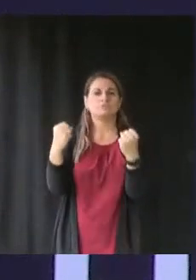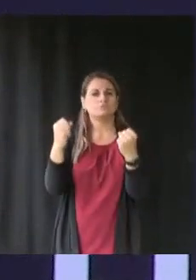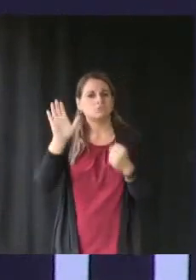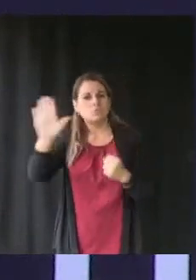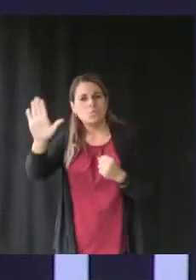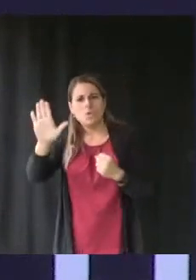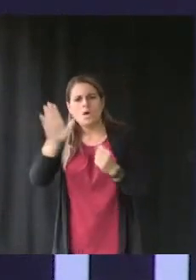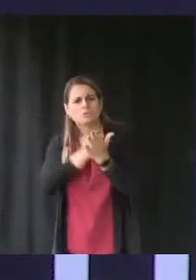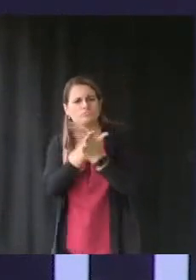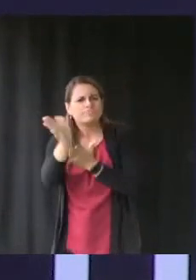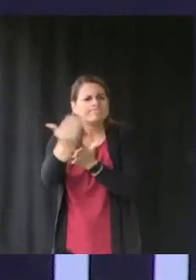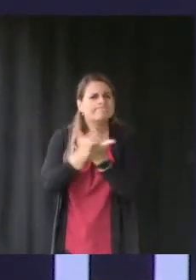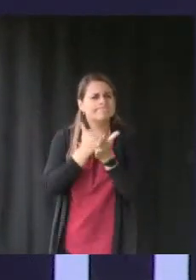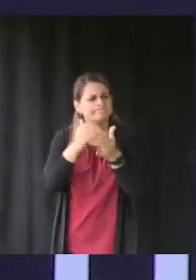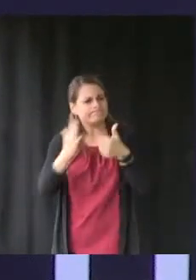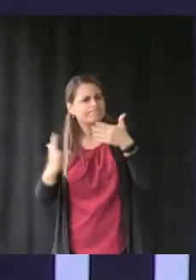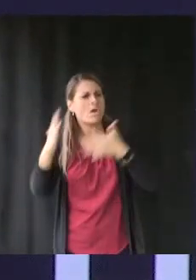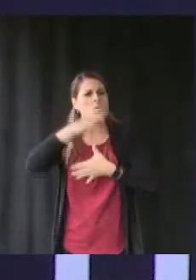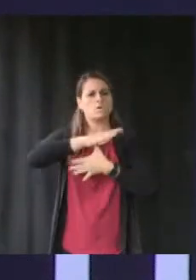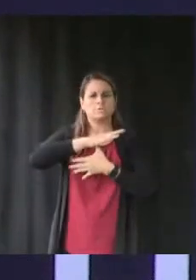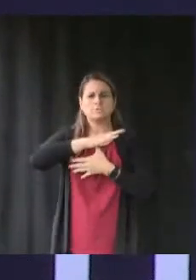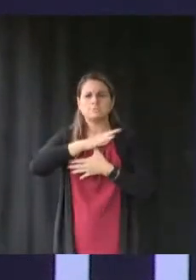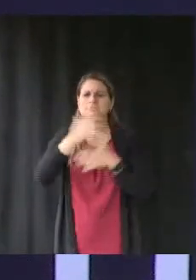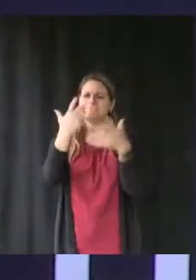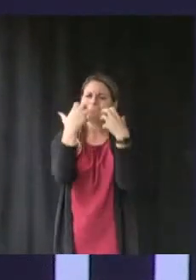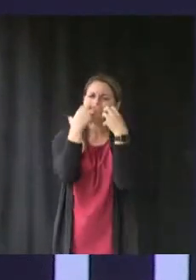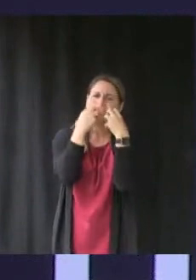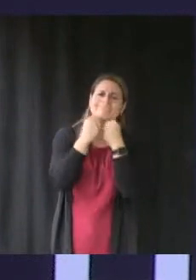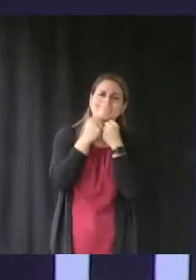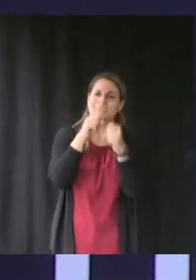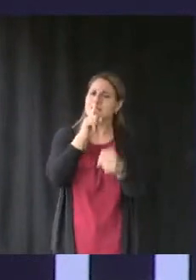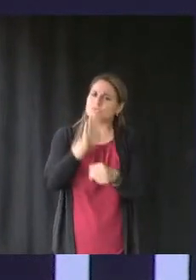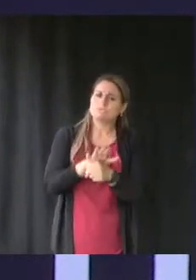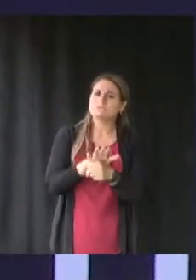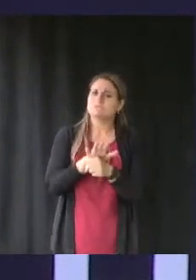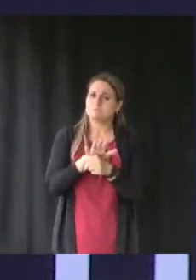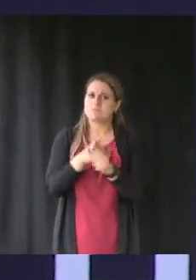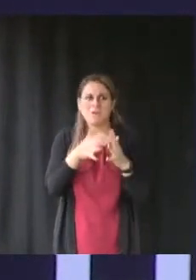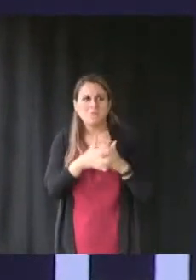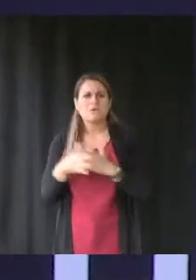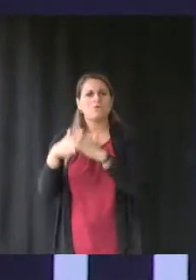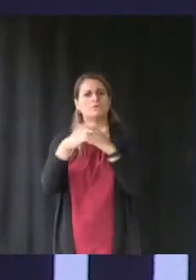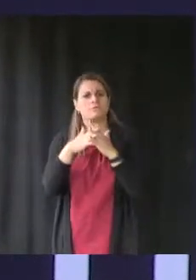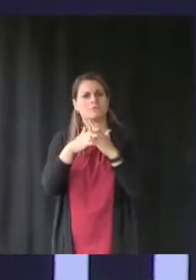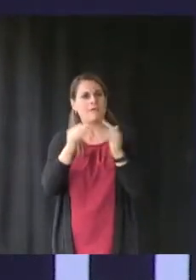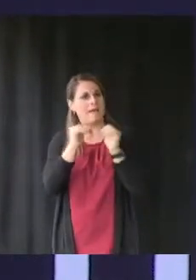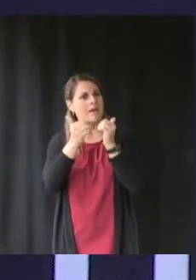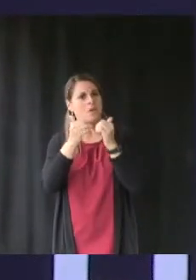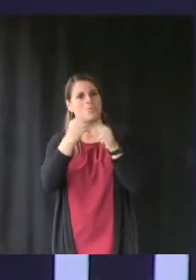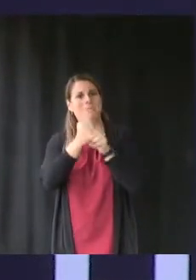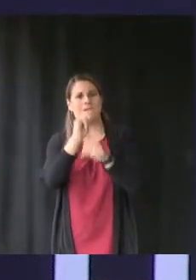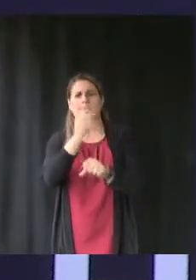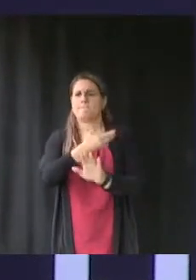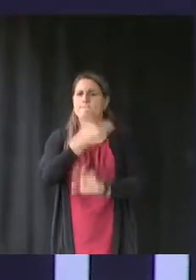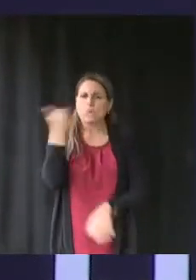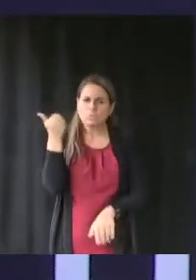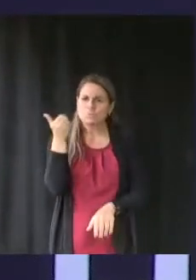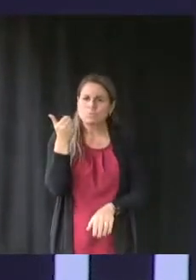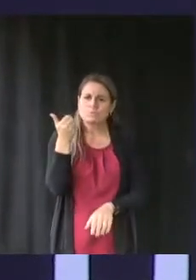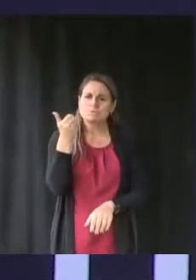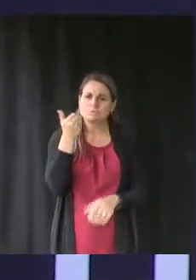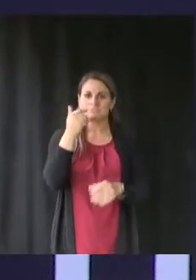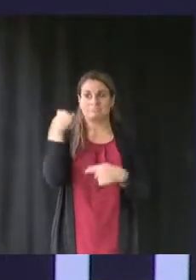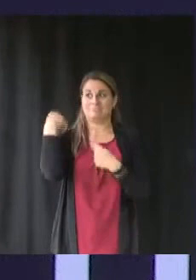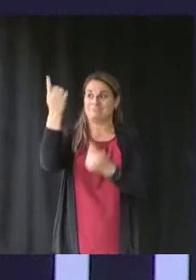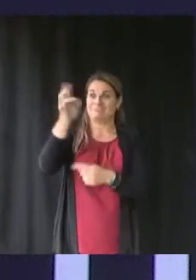in my view, and your deep, long-held convictions to build America back better after these hard and difficult years is